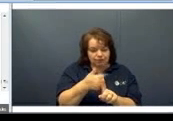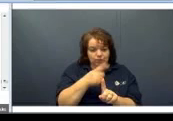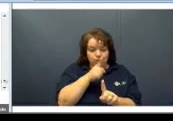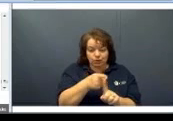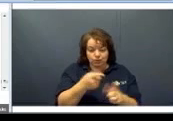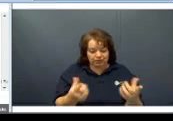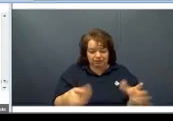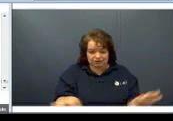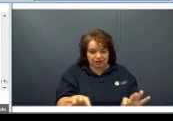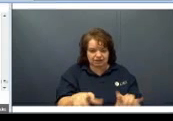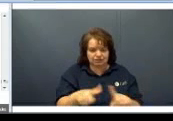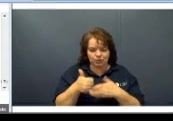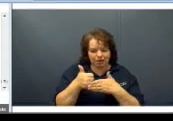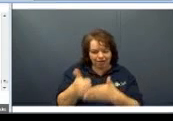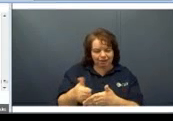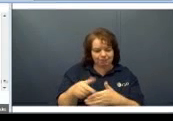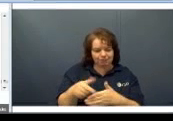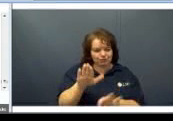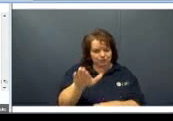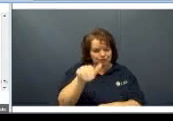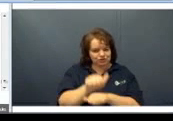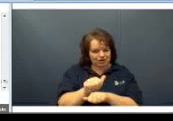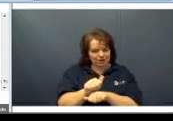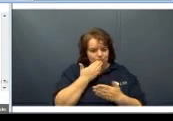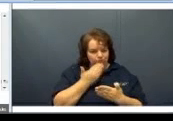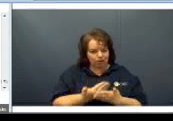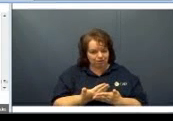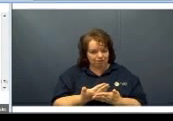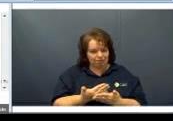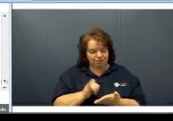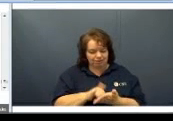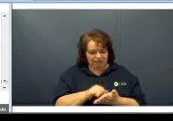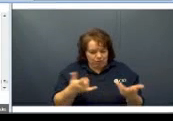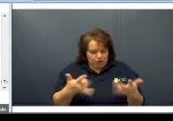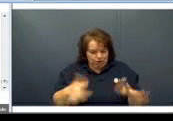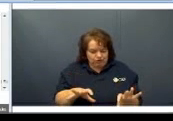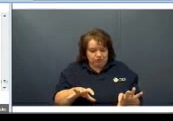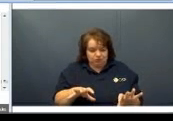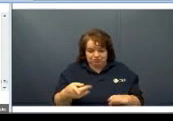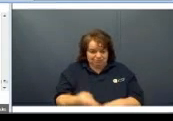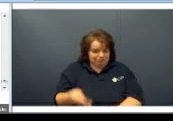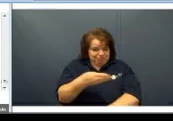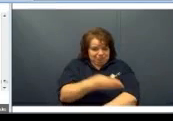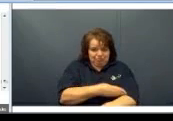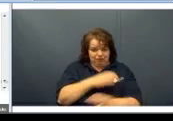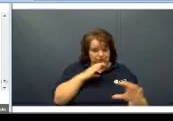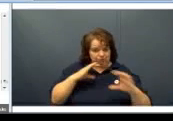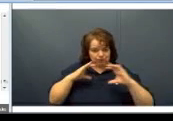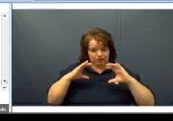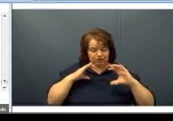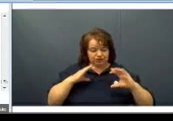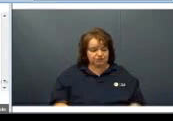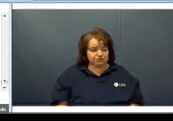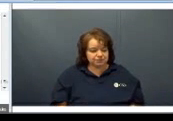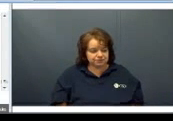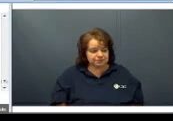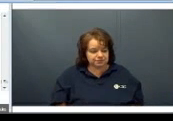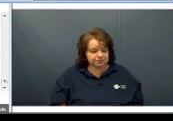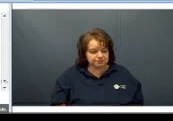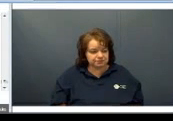remember, what an interpreter really does is help you do the job that you do even